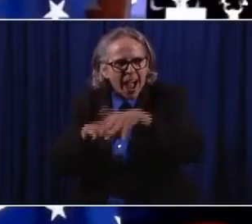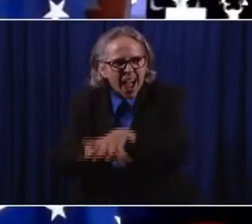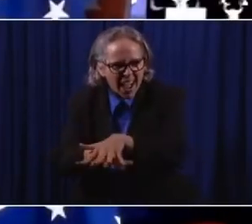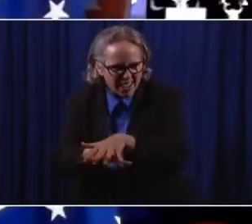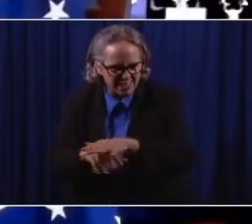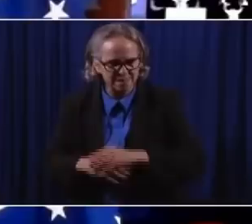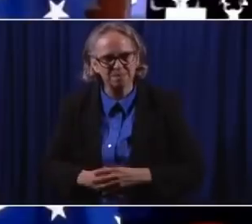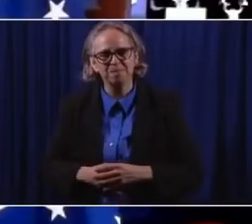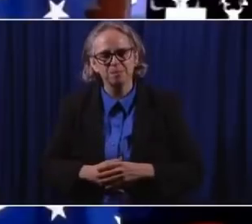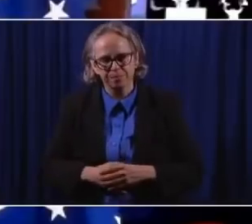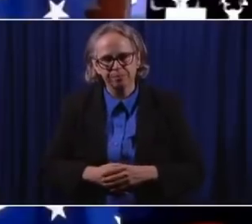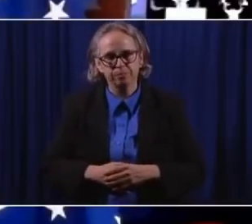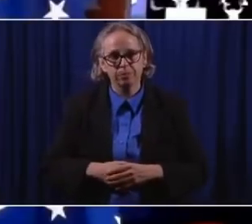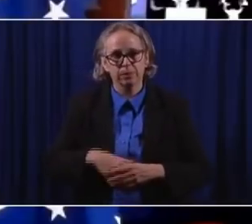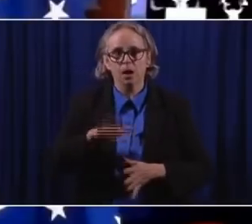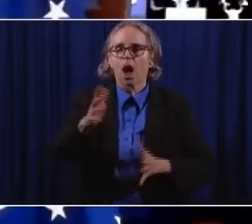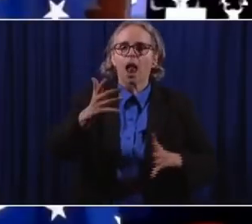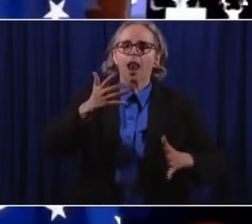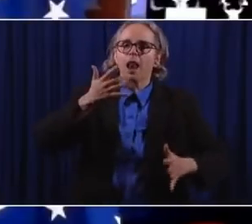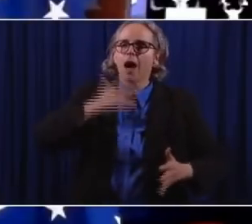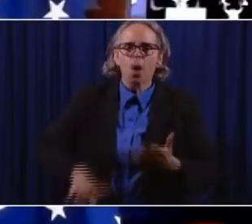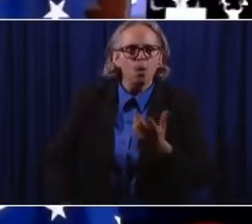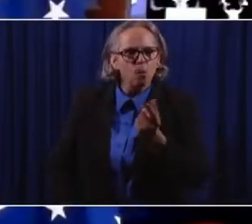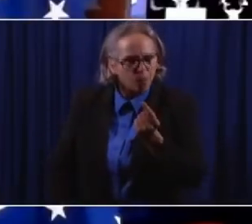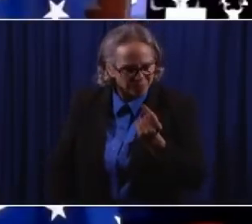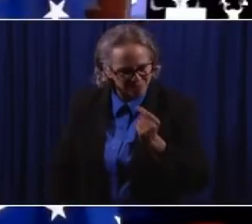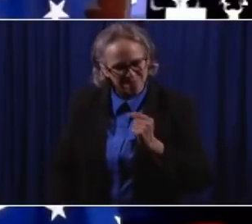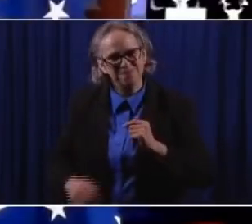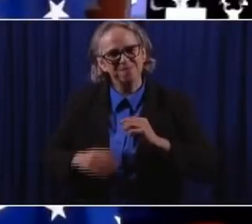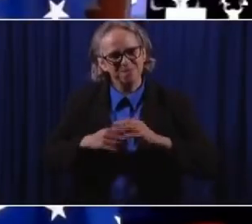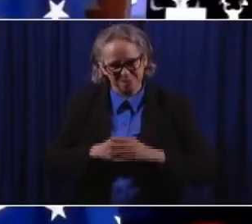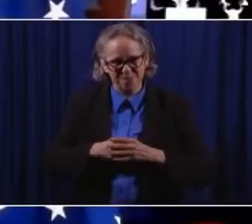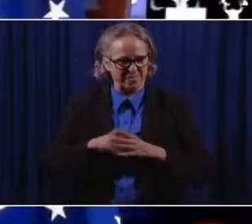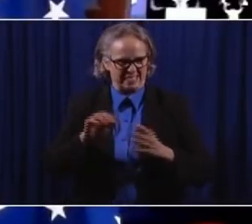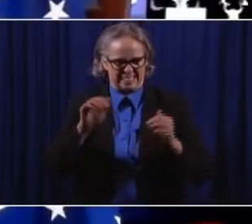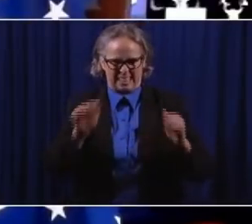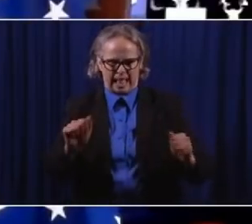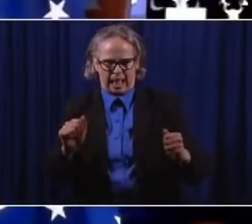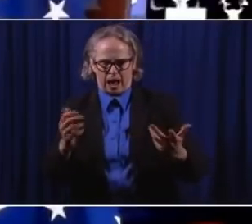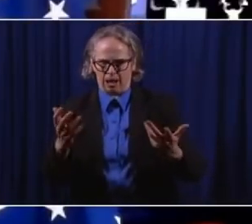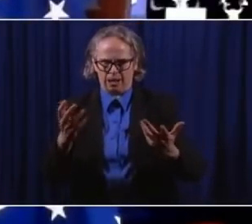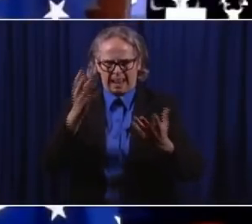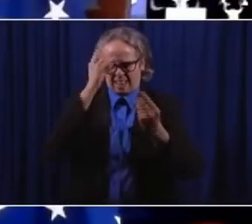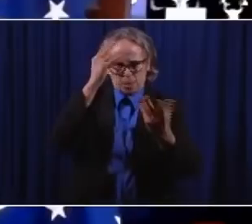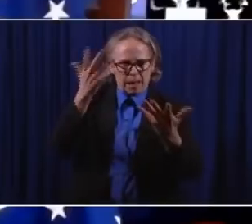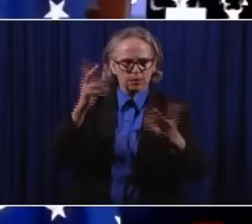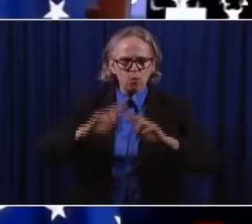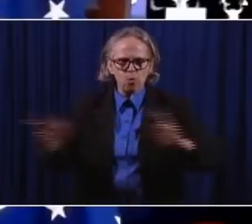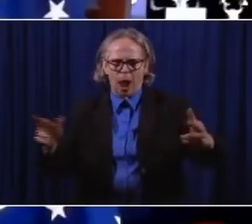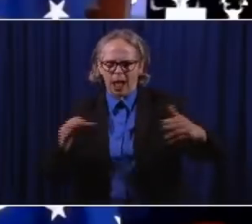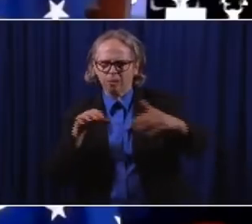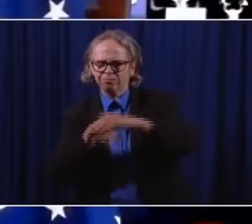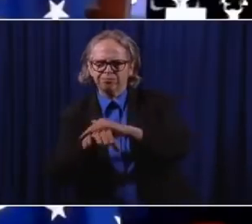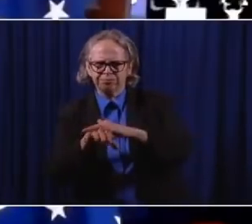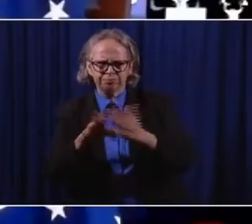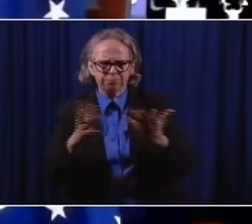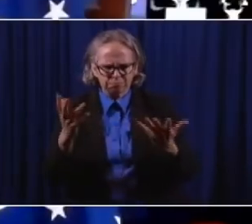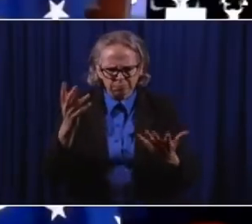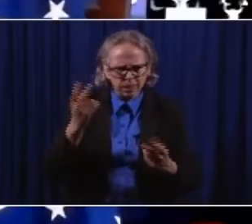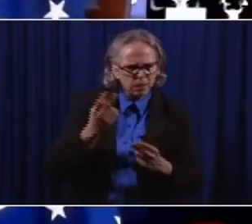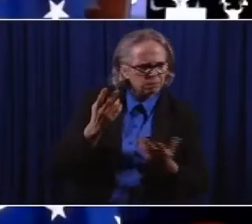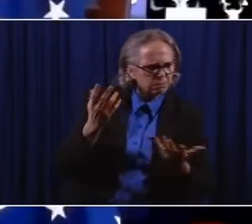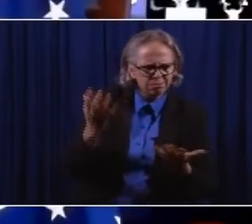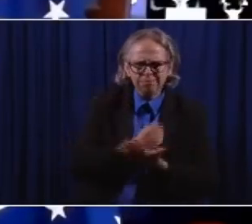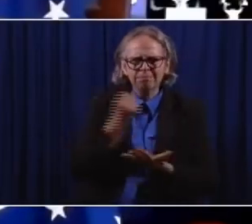to do a lot of great things with their data. And this caught the attention